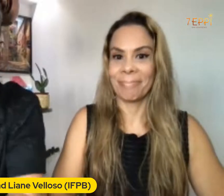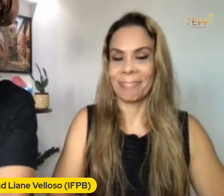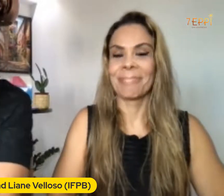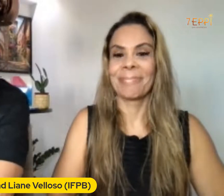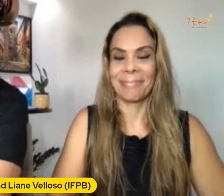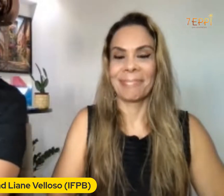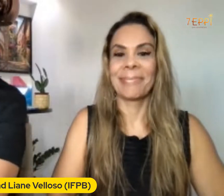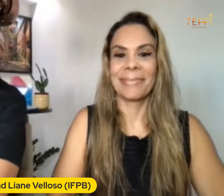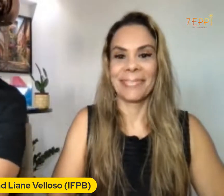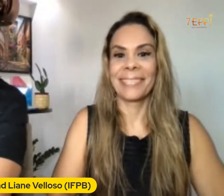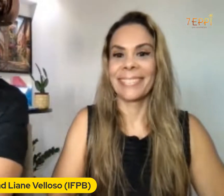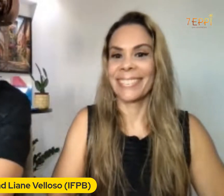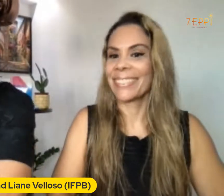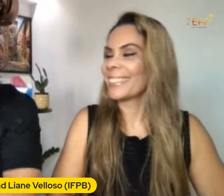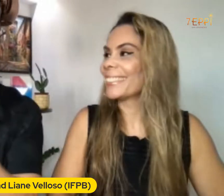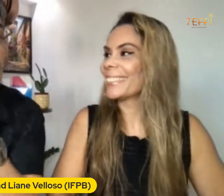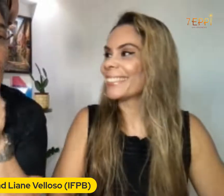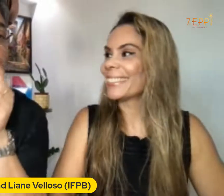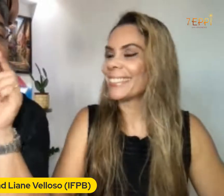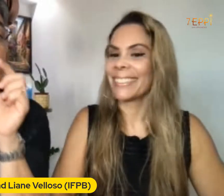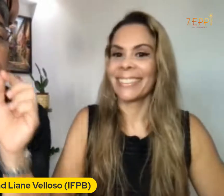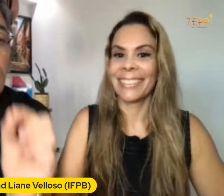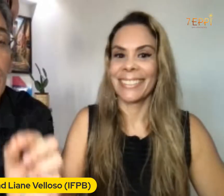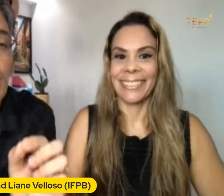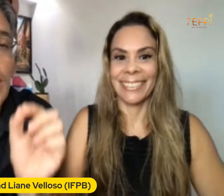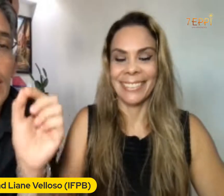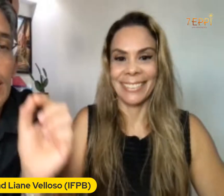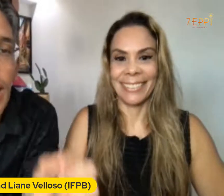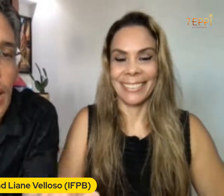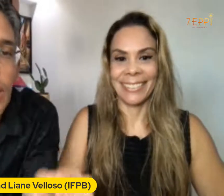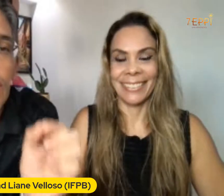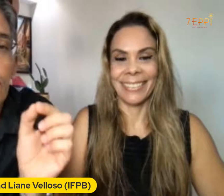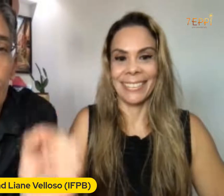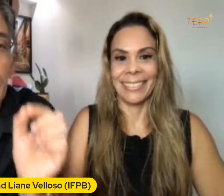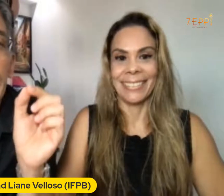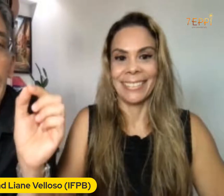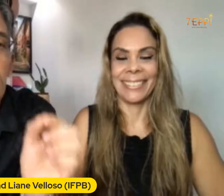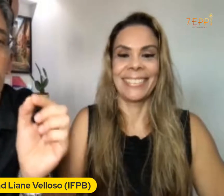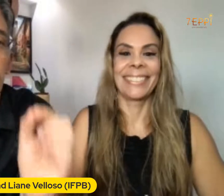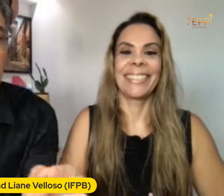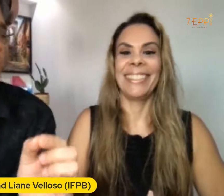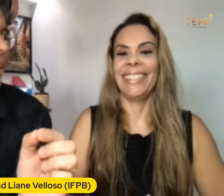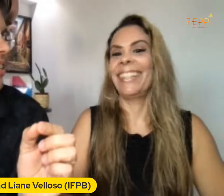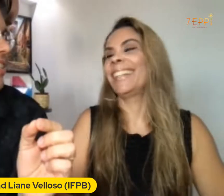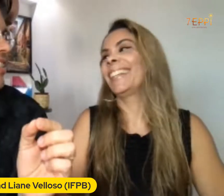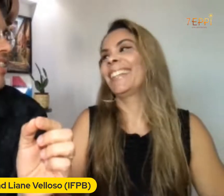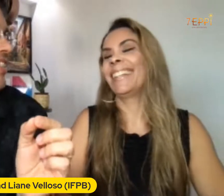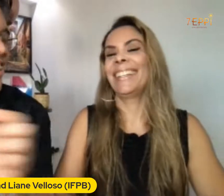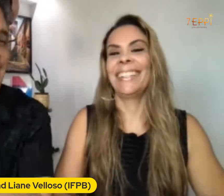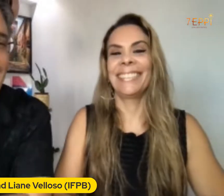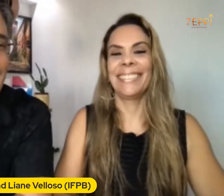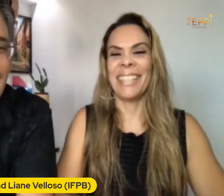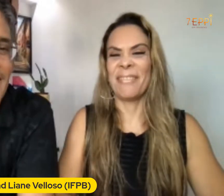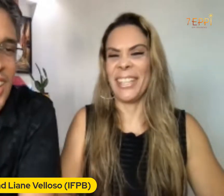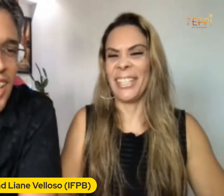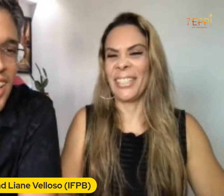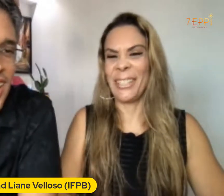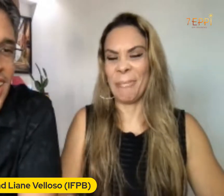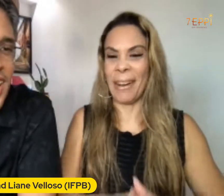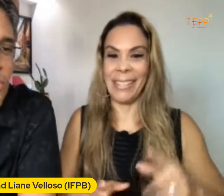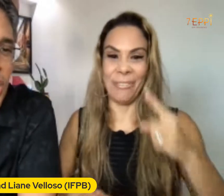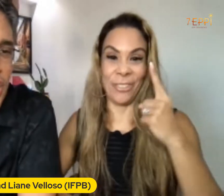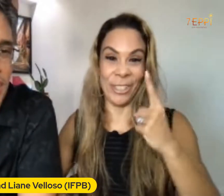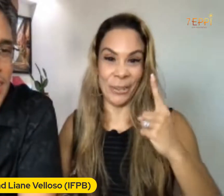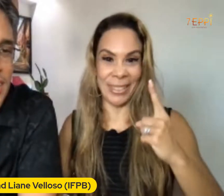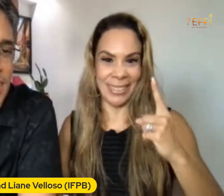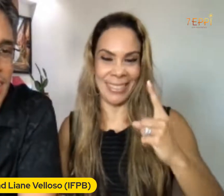his presentation. And this presentation was especially tailored for the EPPI participants. Yeah. Yes, very good